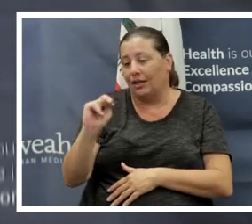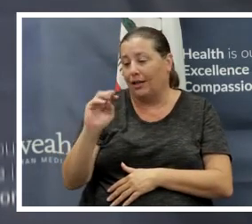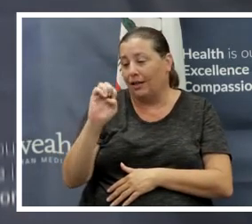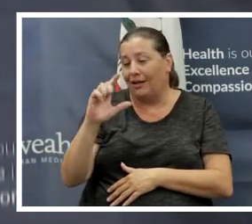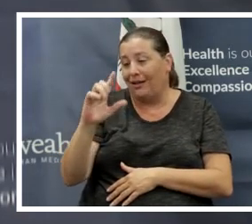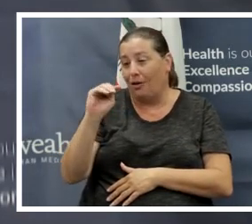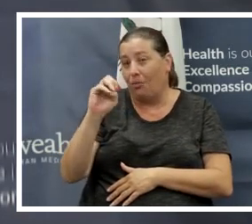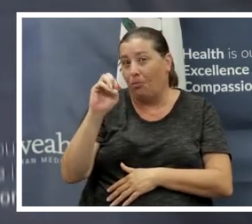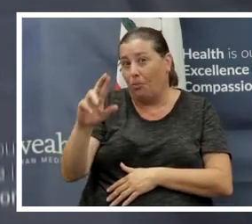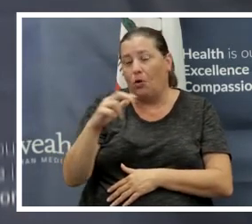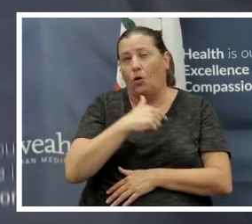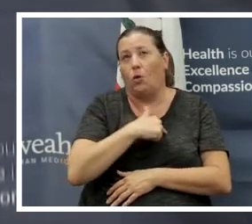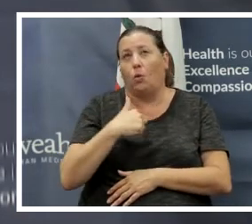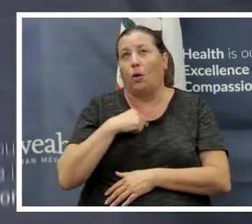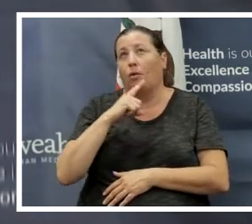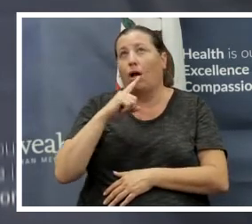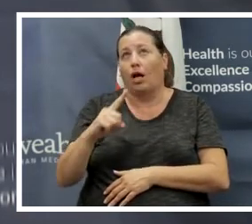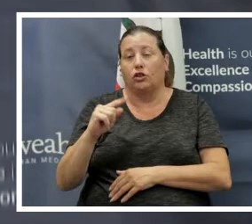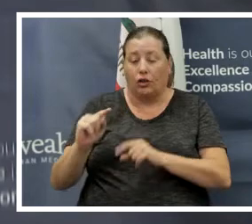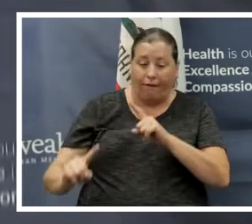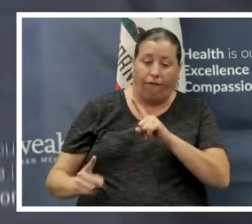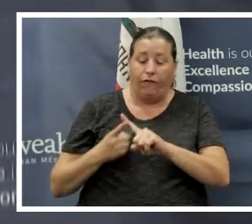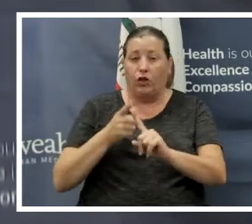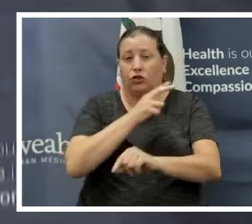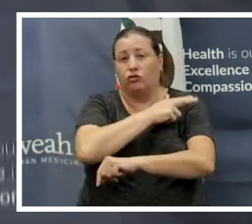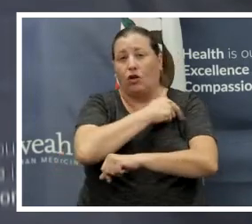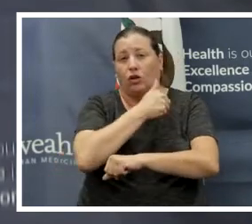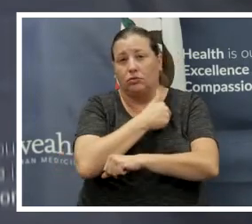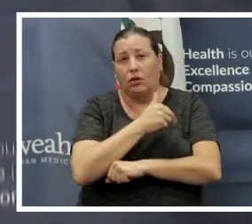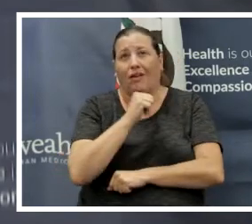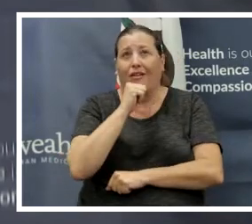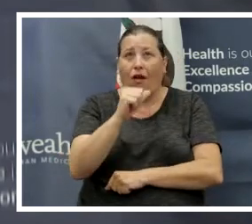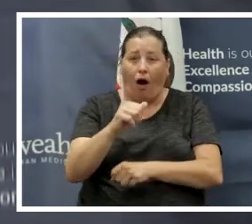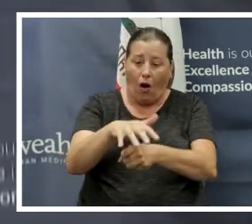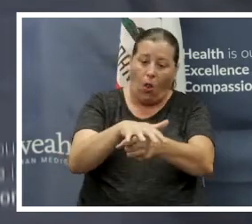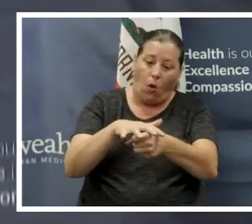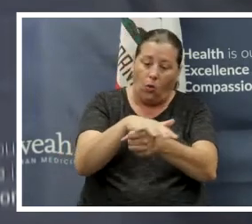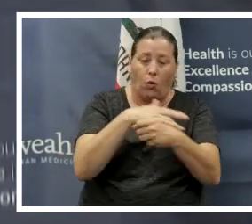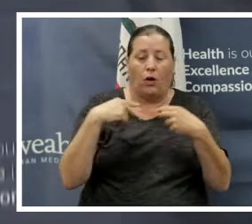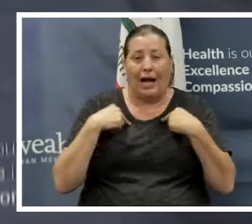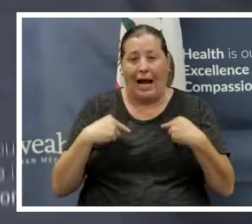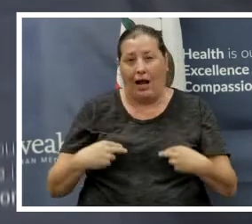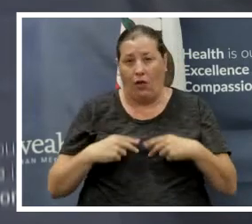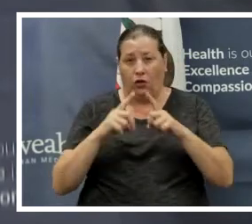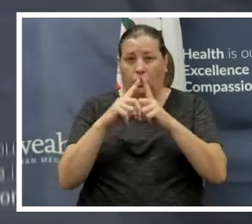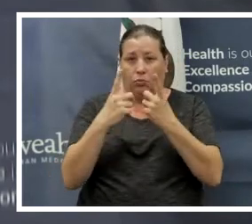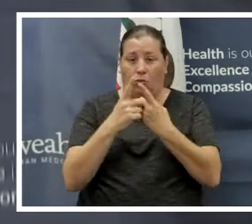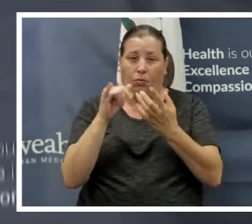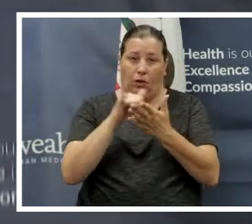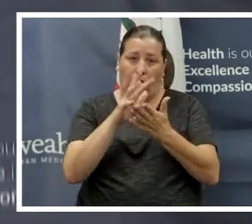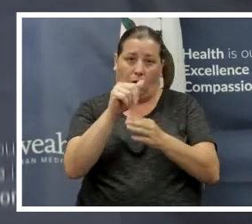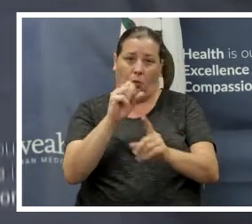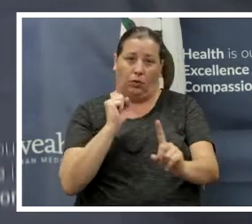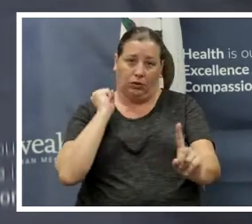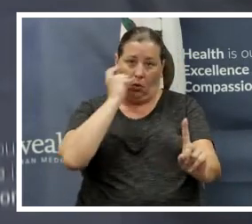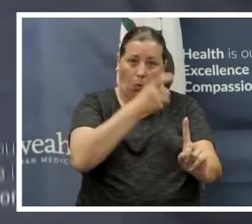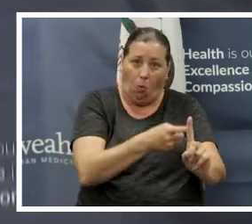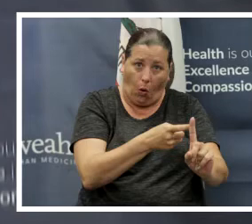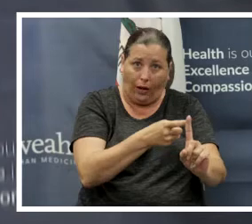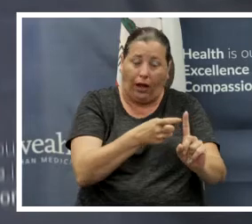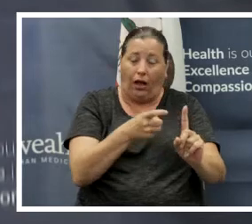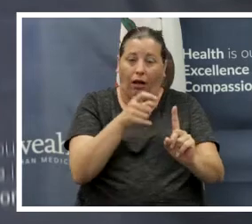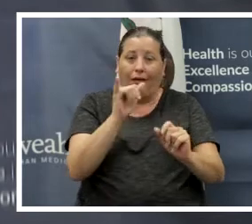actually were the first hospital, the first non-local health department that was awarded this platform by the